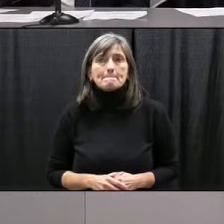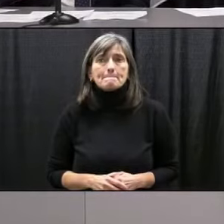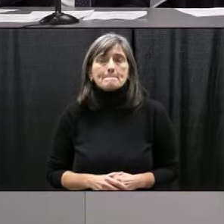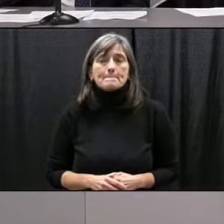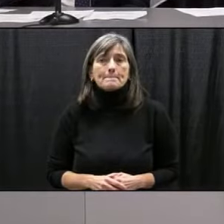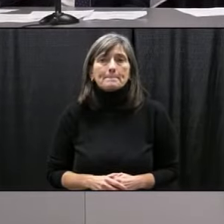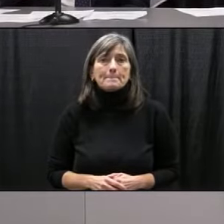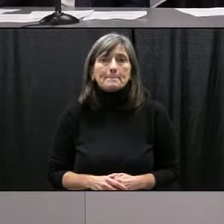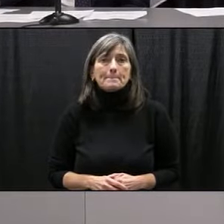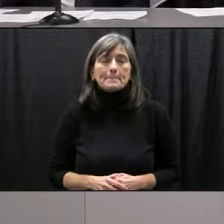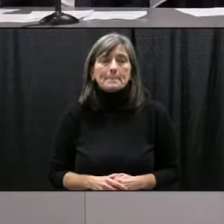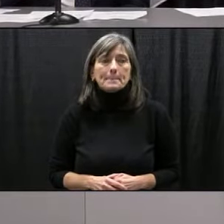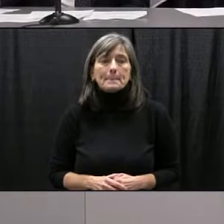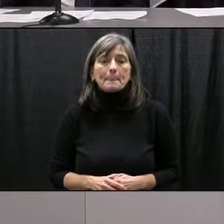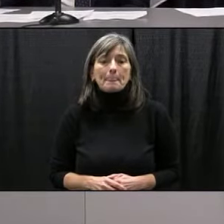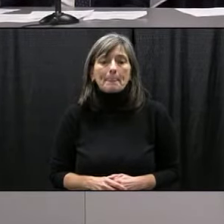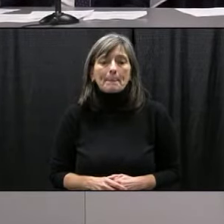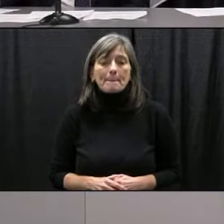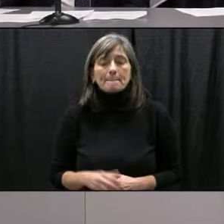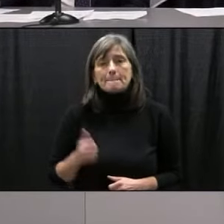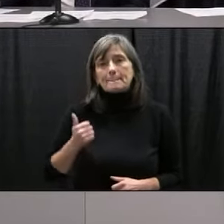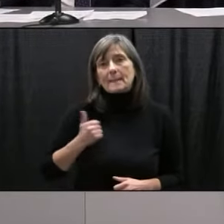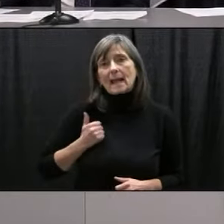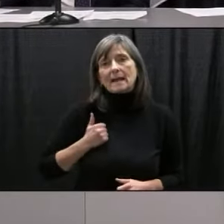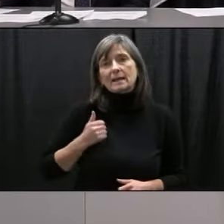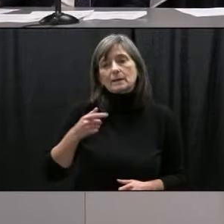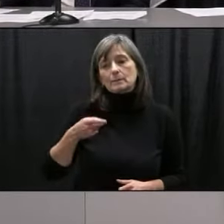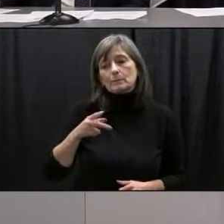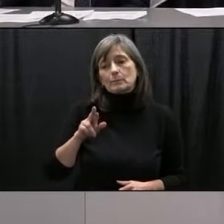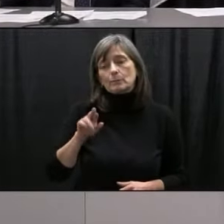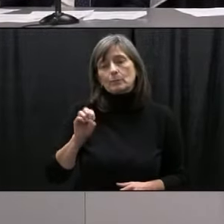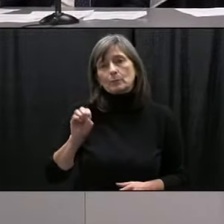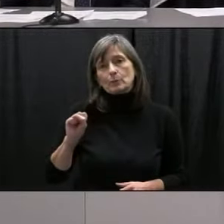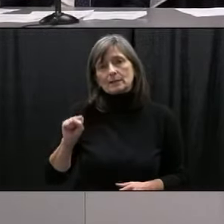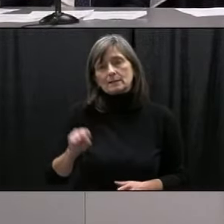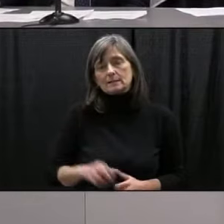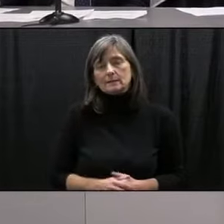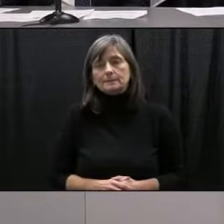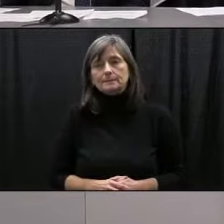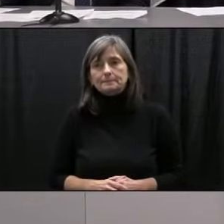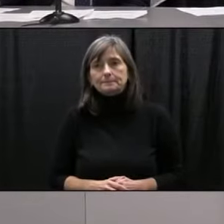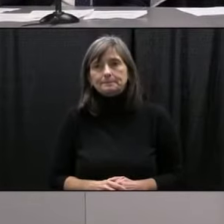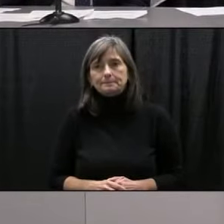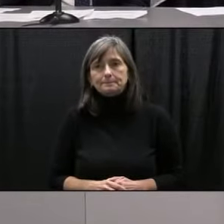Our next questions are from Sarah Smelly with the Canadian Press. Please go ahead.